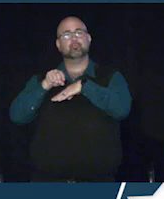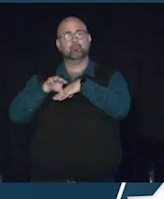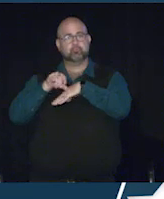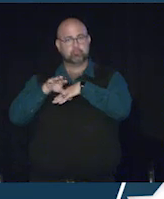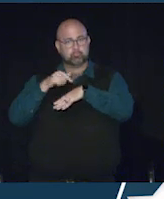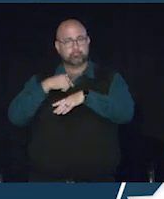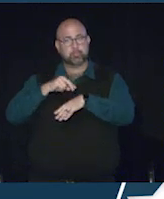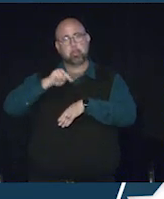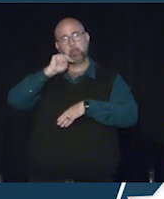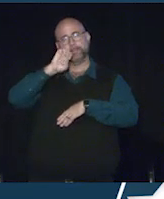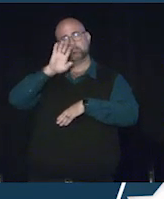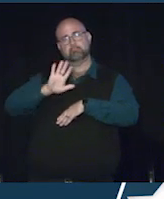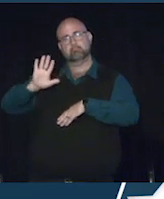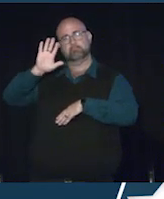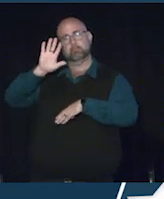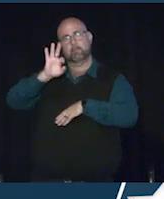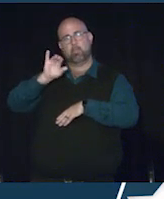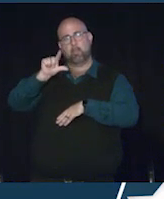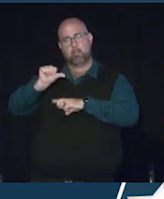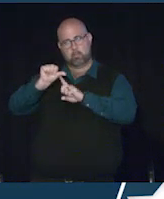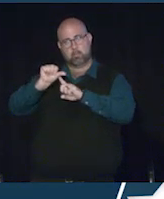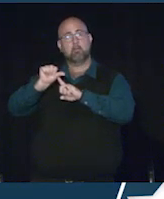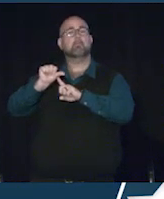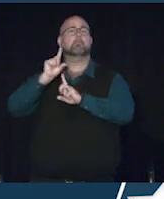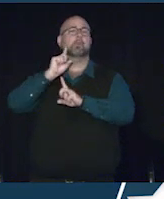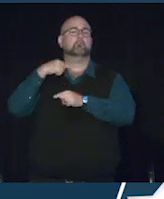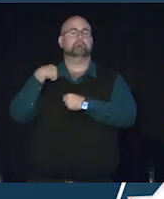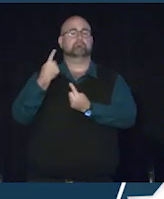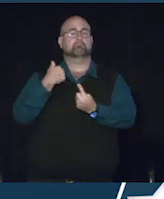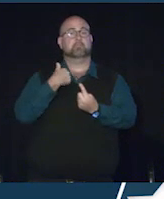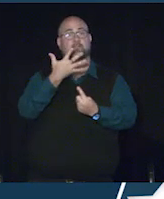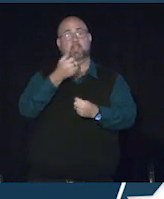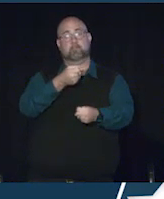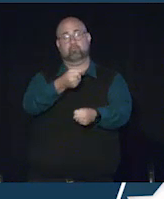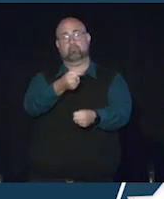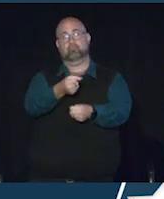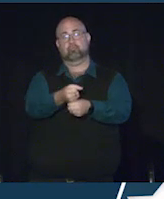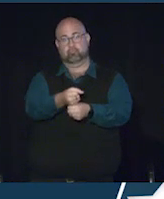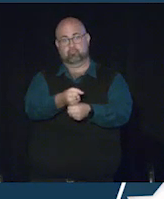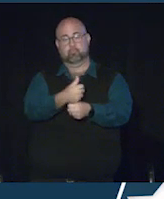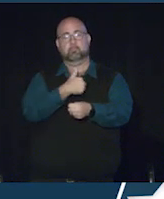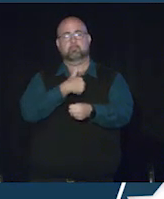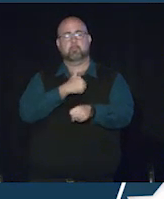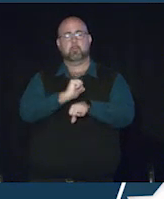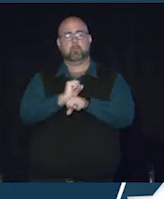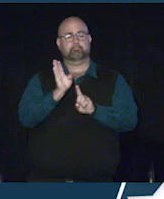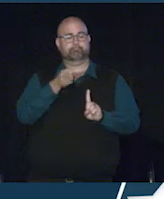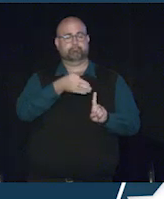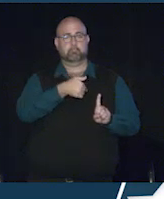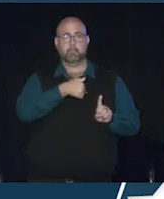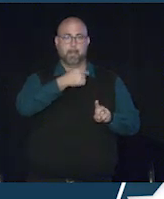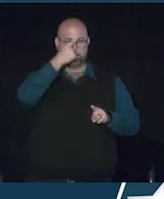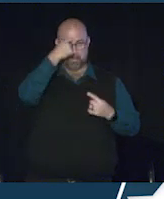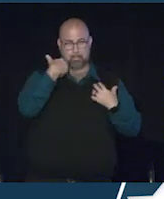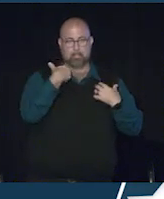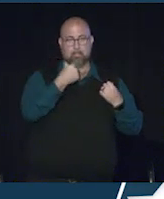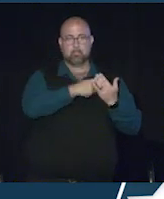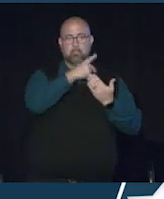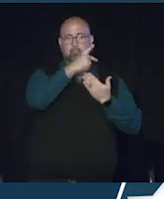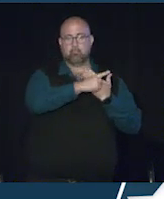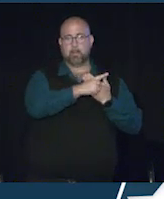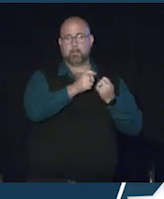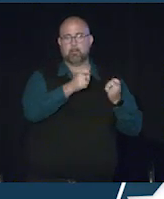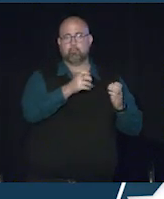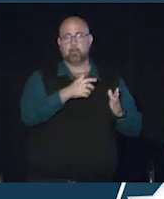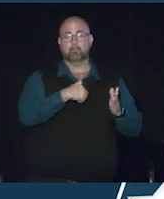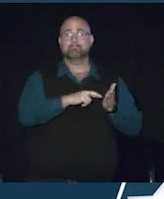in the northeast part of the state. And for the past 5 years, I've been serving as the Mental Health Program Administrator, which